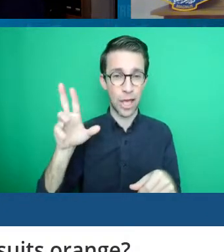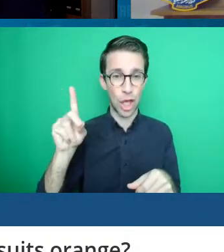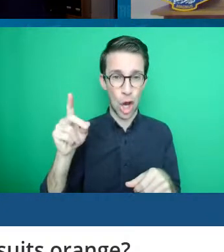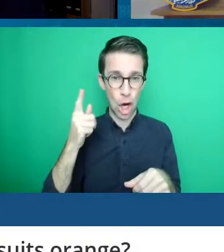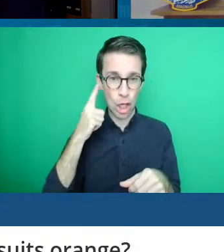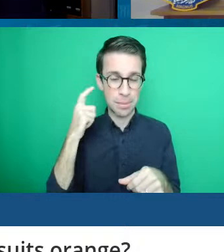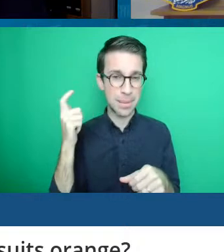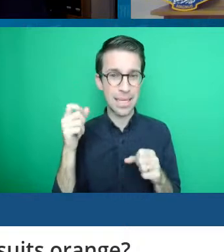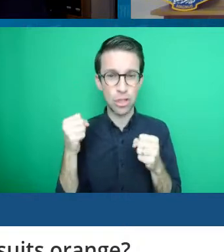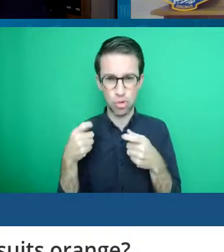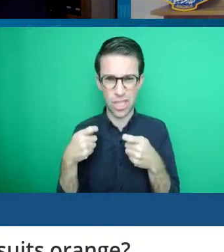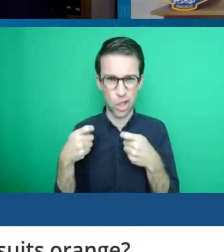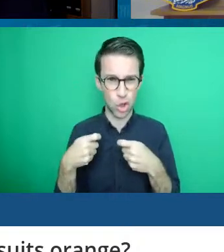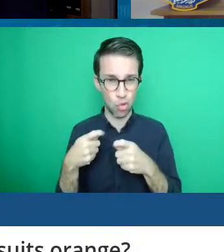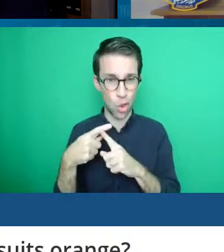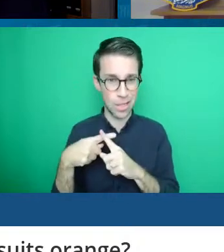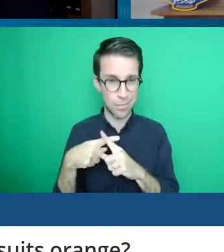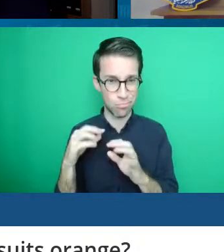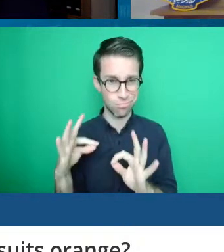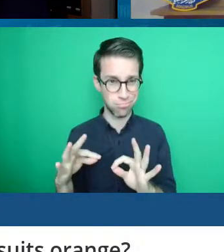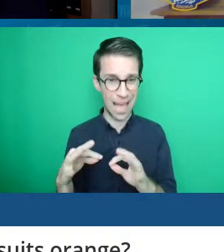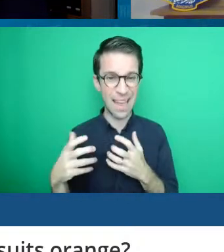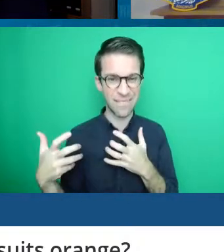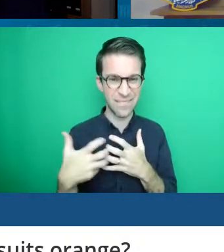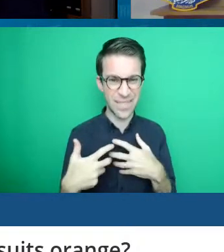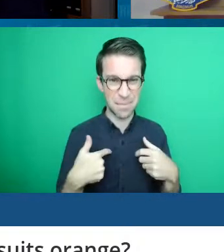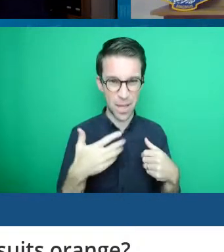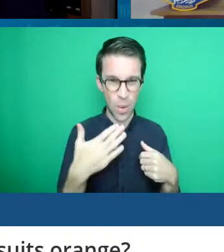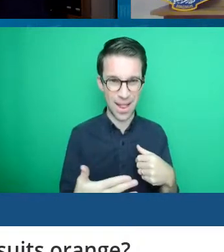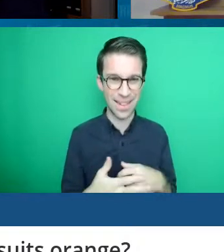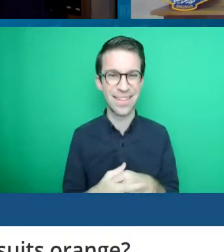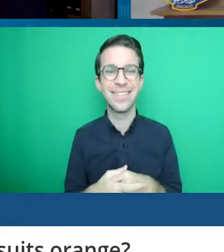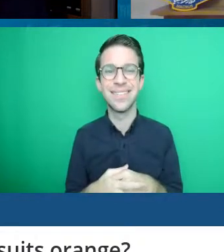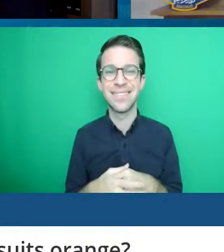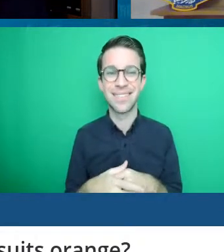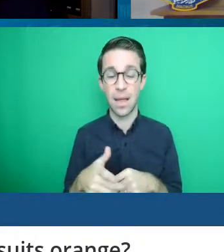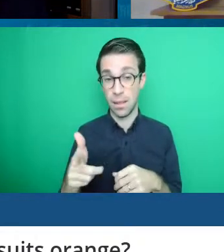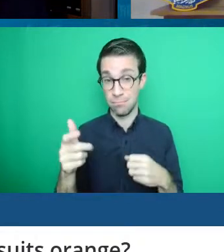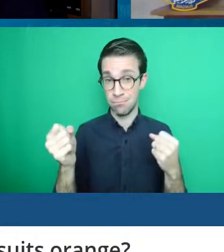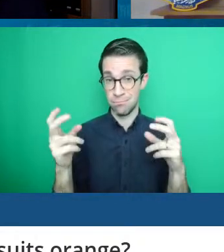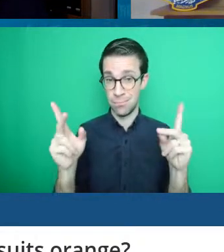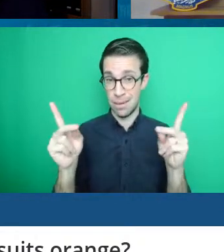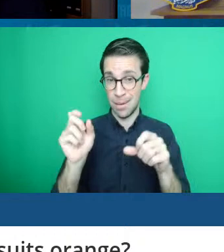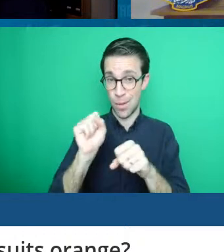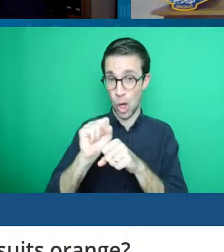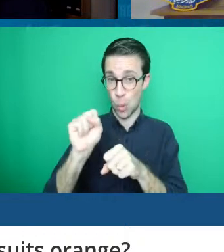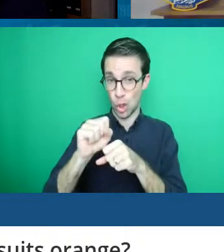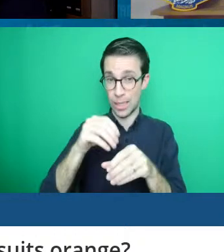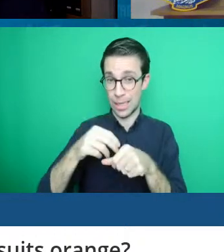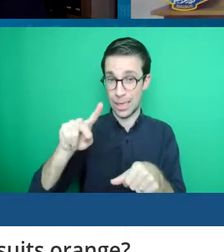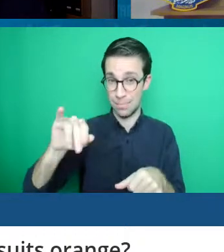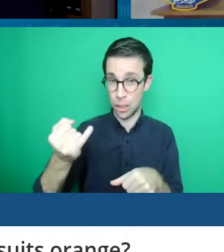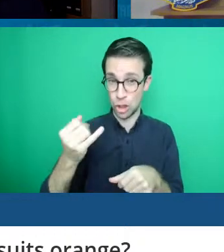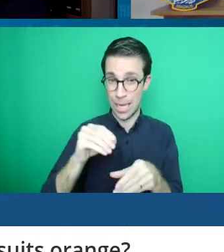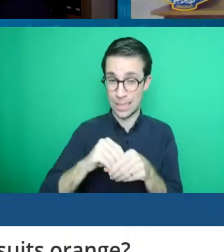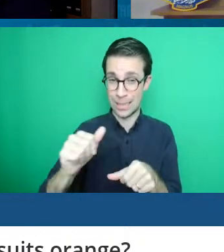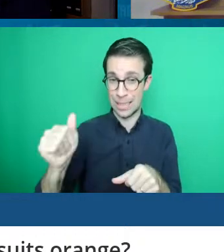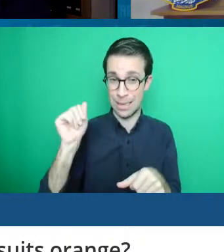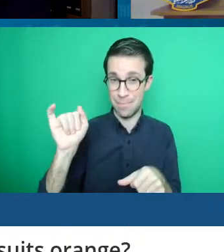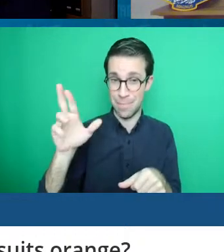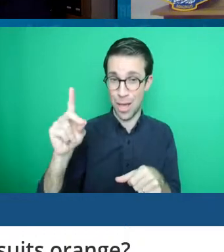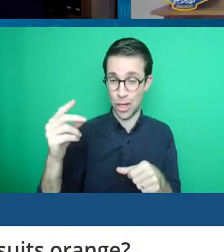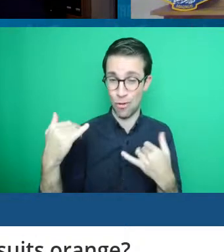and the suit fit me. So I think a lot of people might be working in their pajamas in their backyard right now. Anyway, so we can maybe relate